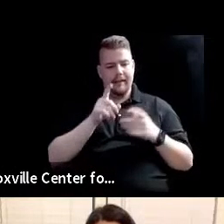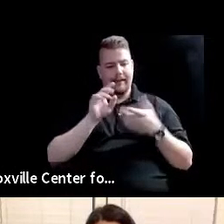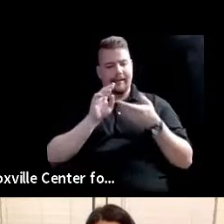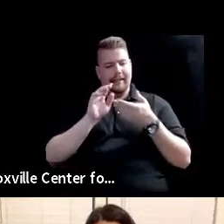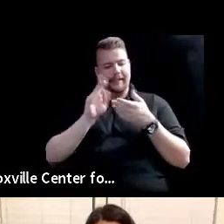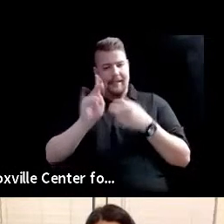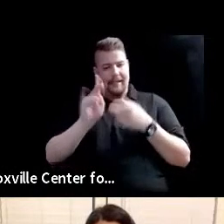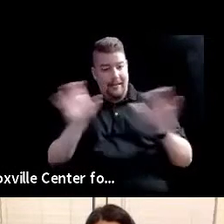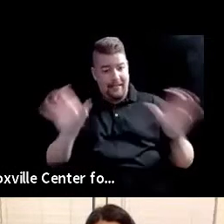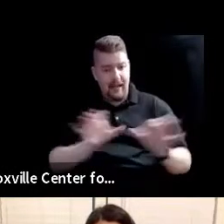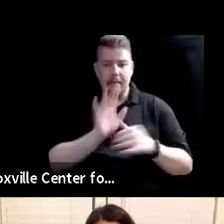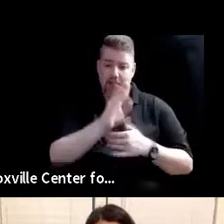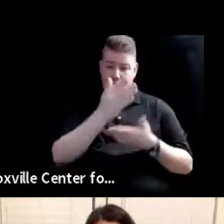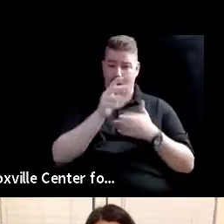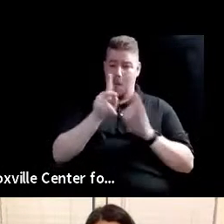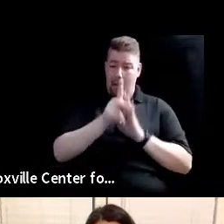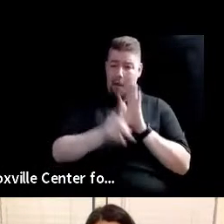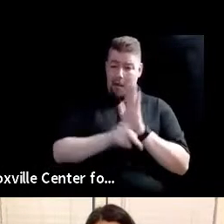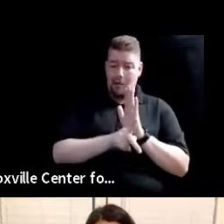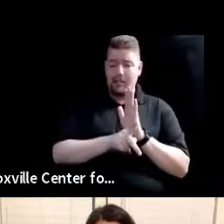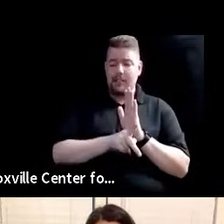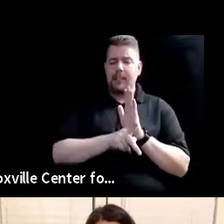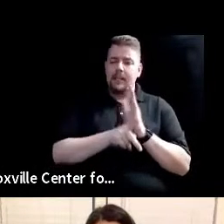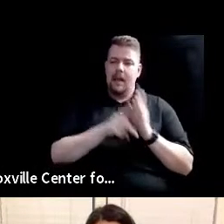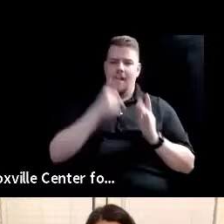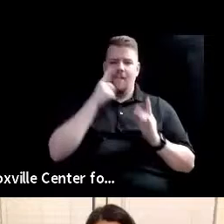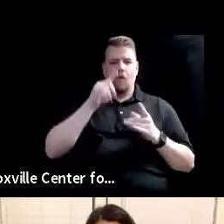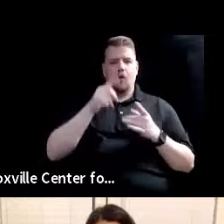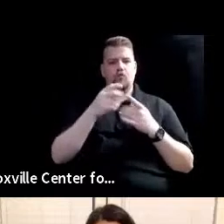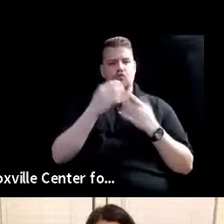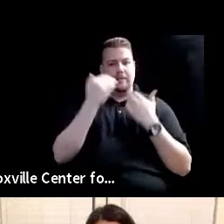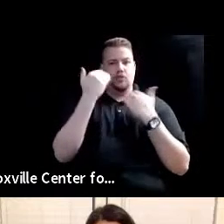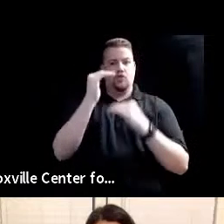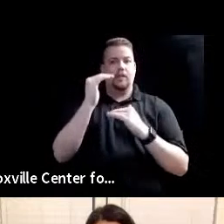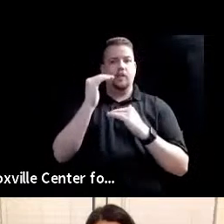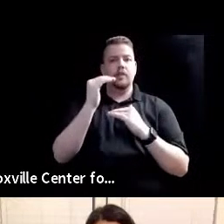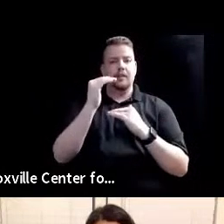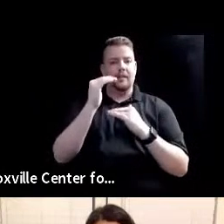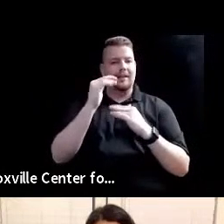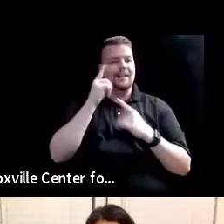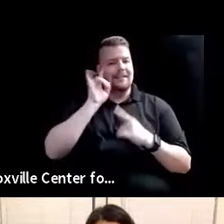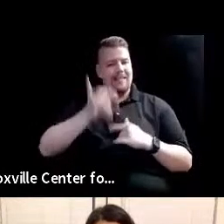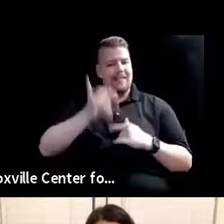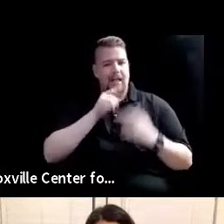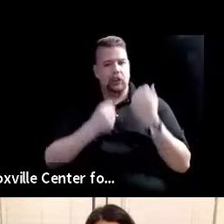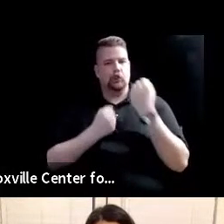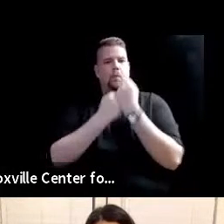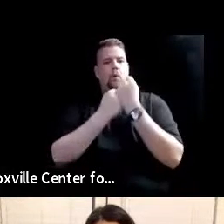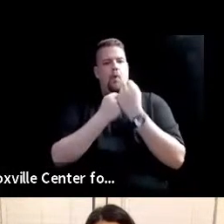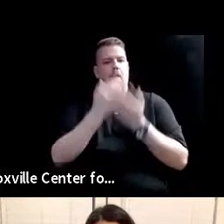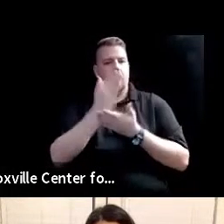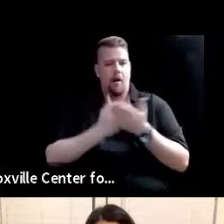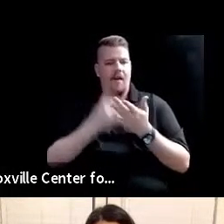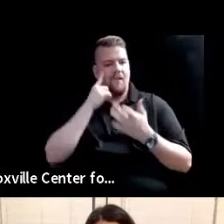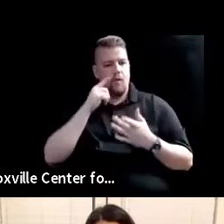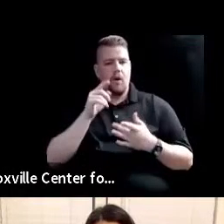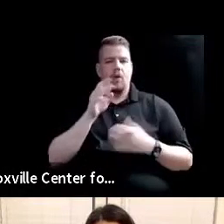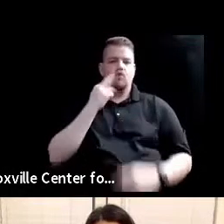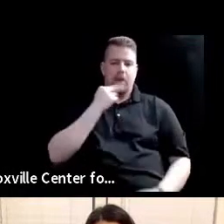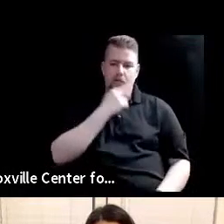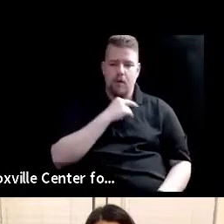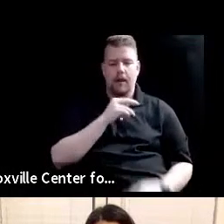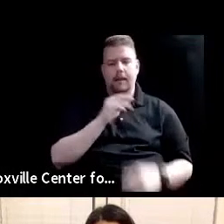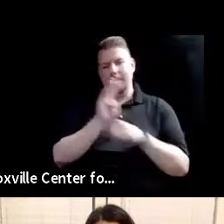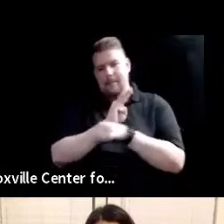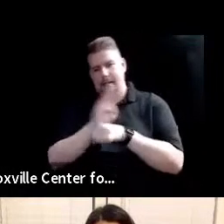their policy around restrictions was a support piece to it for restaurants and businesses. And